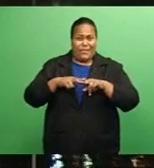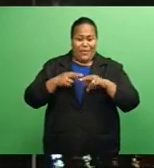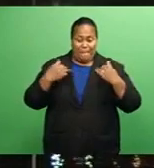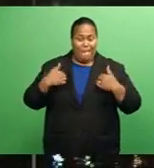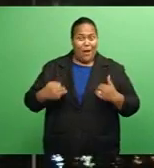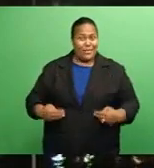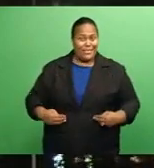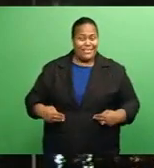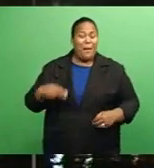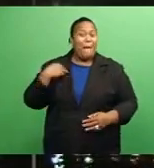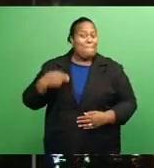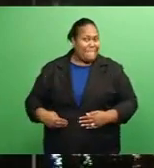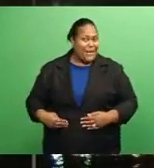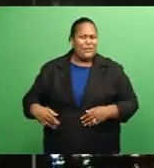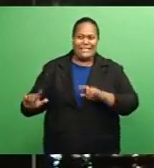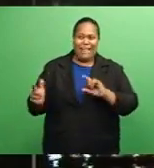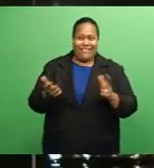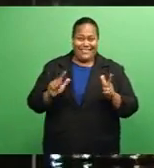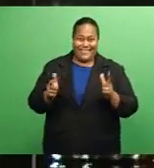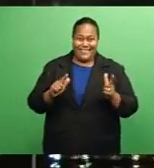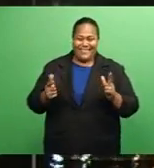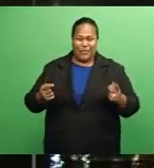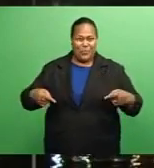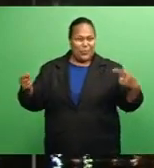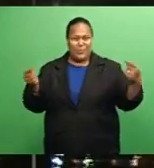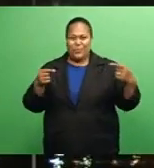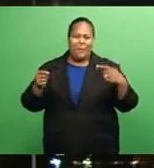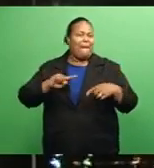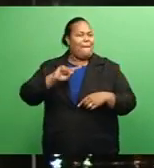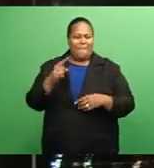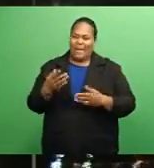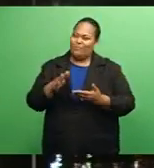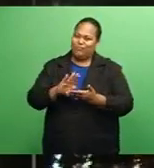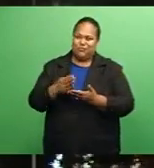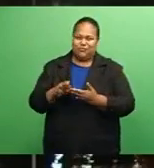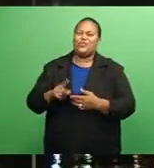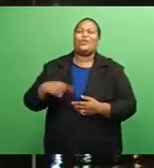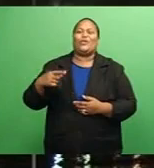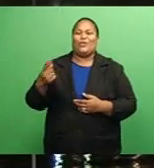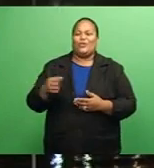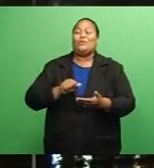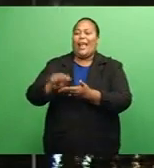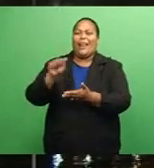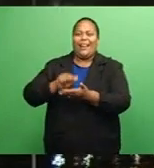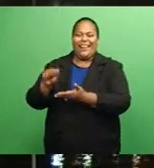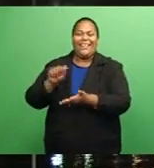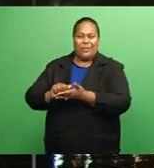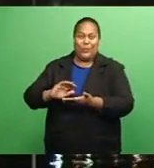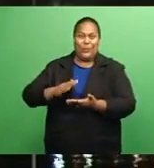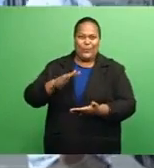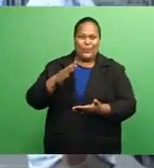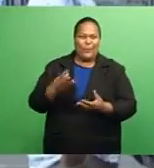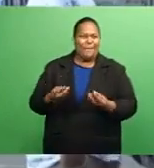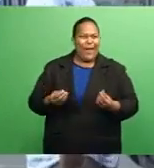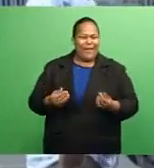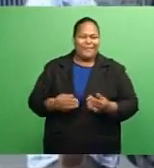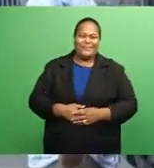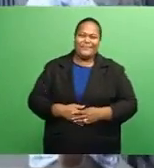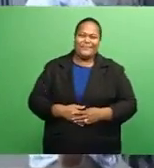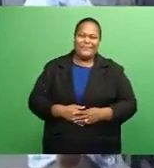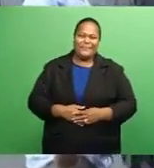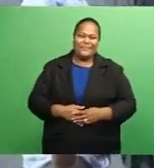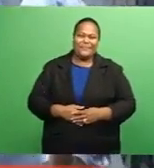barbecue store owners say they still managed to make some profit. Apinisa Wangairondovu reports.